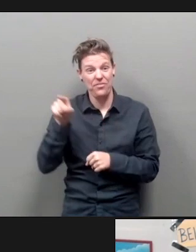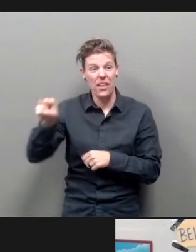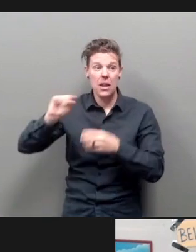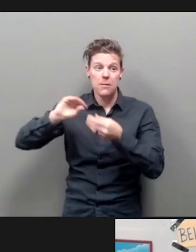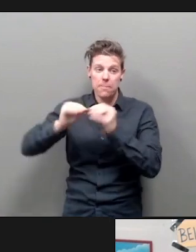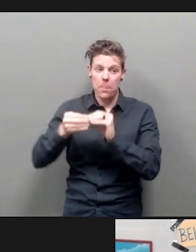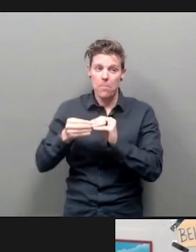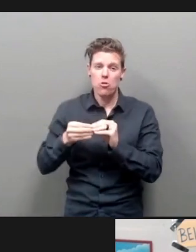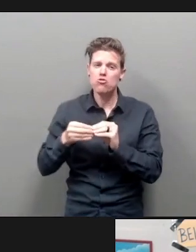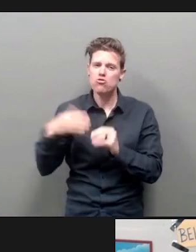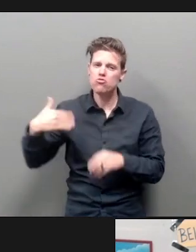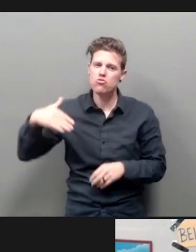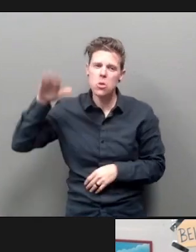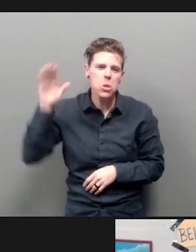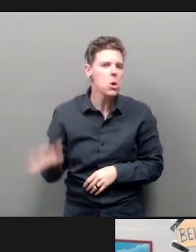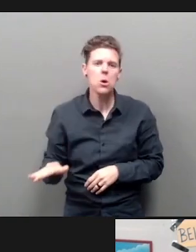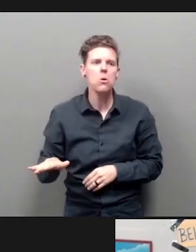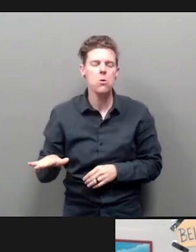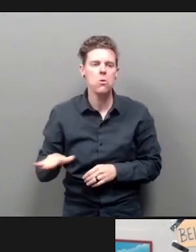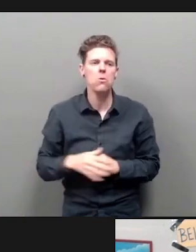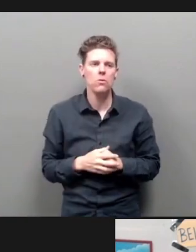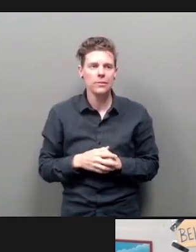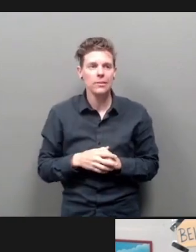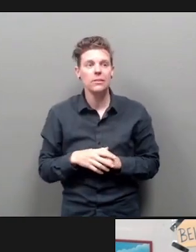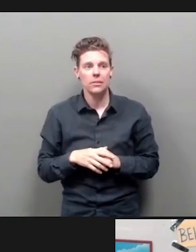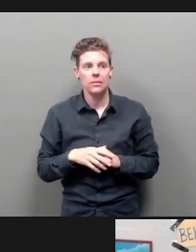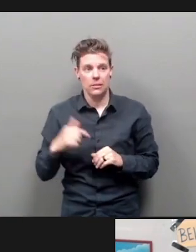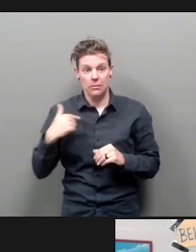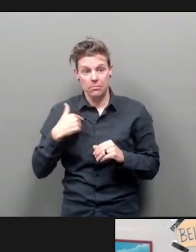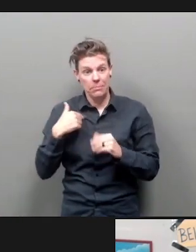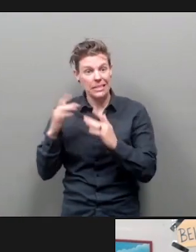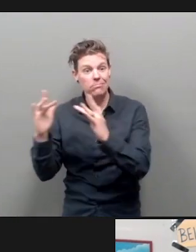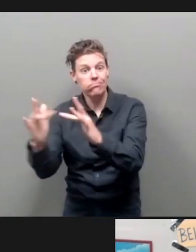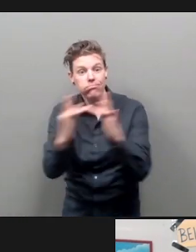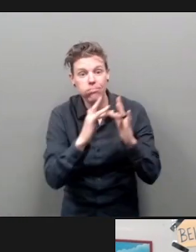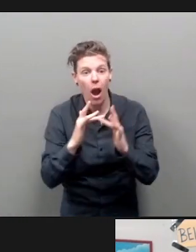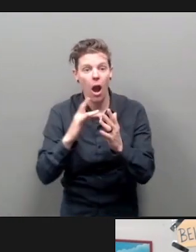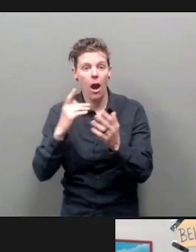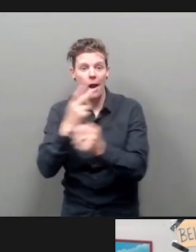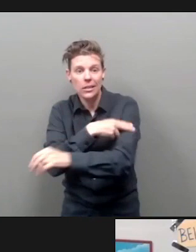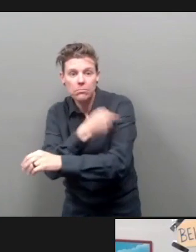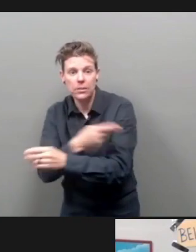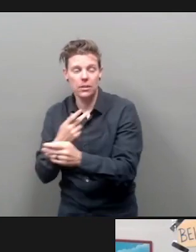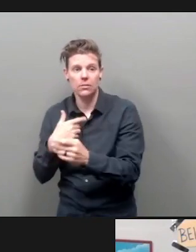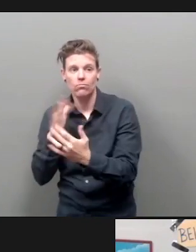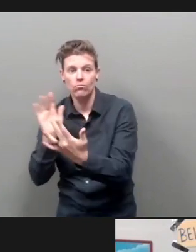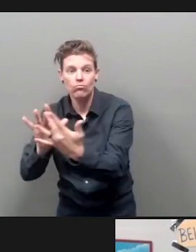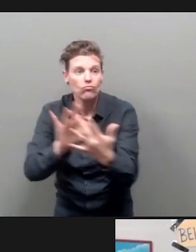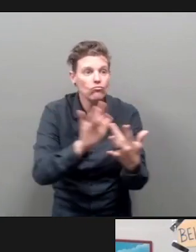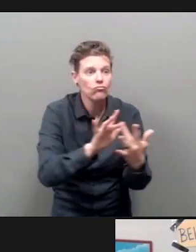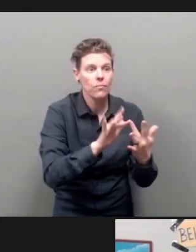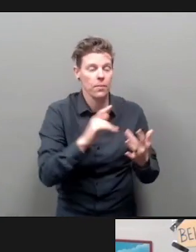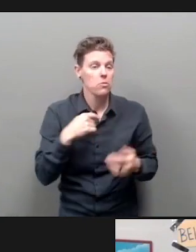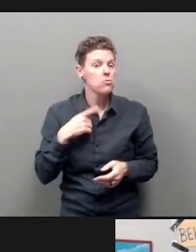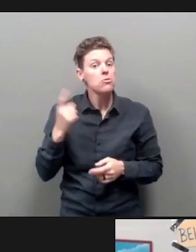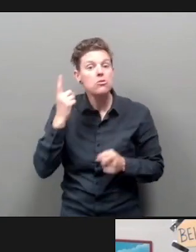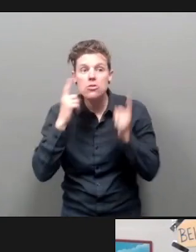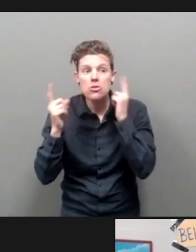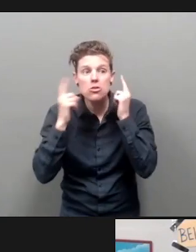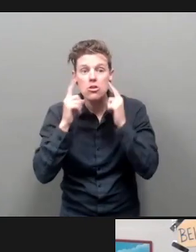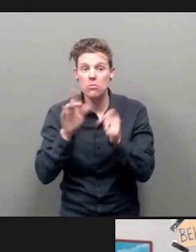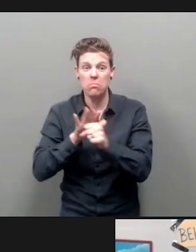any of our hospitals that aren't experiencing severe staffing challenges. I'm not sure exactly what the definition